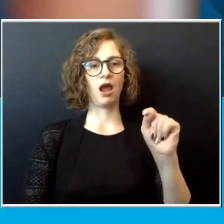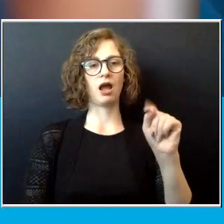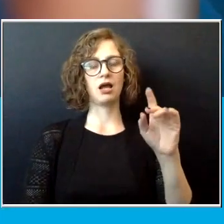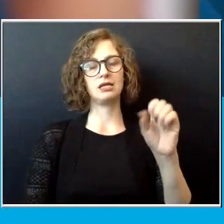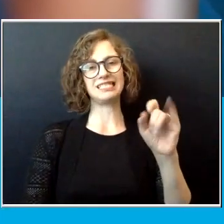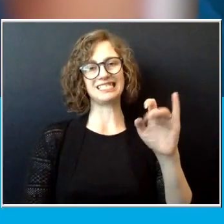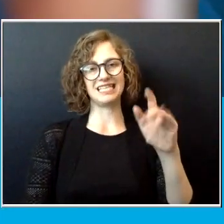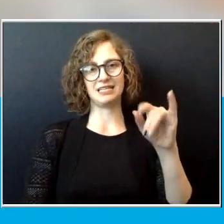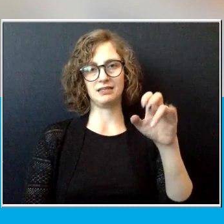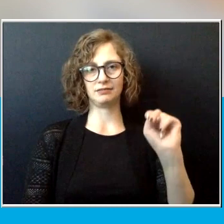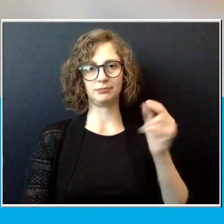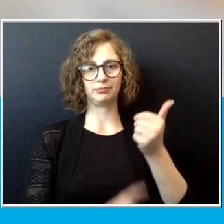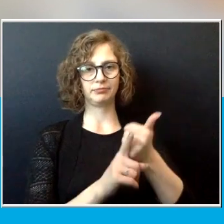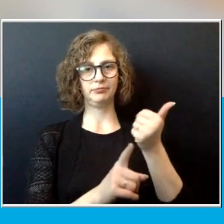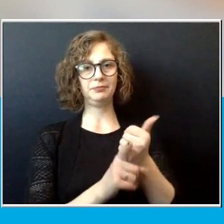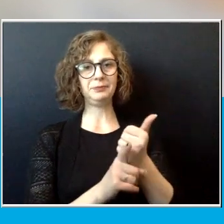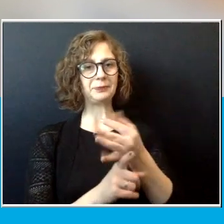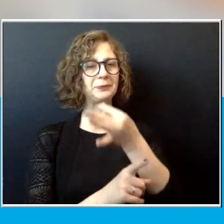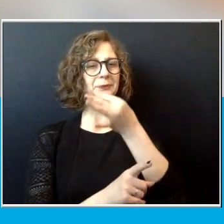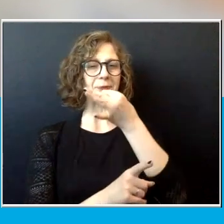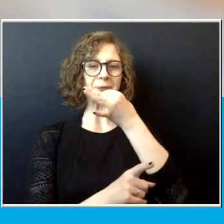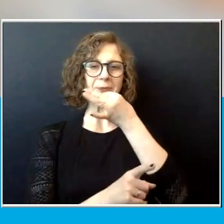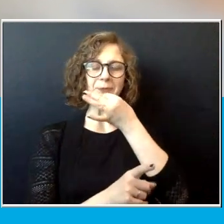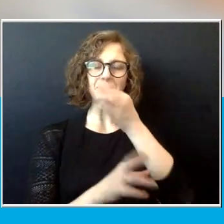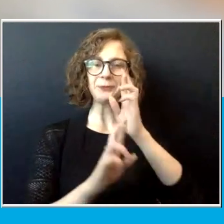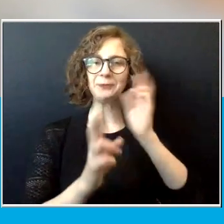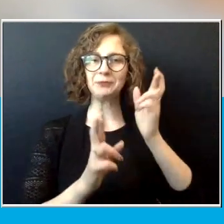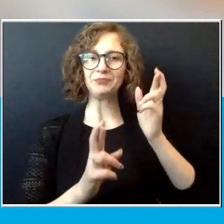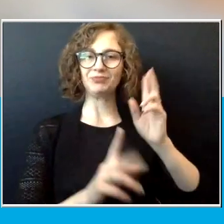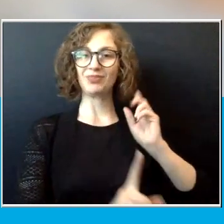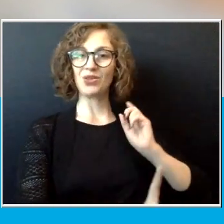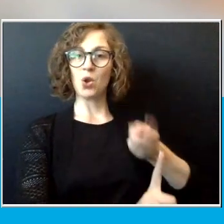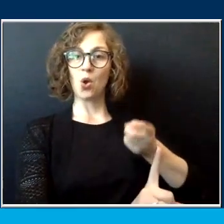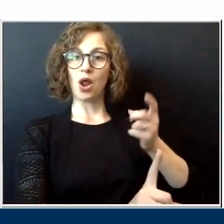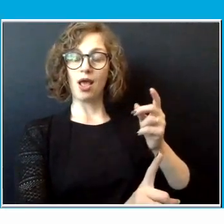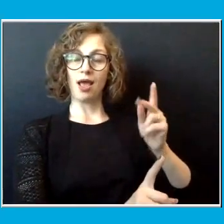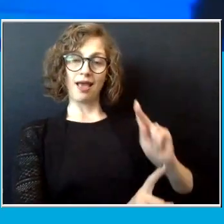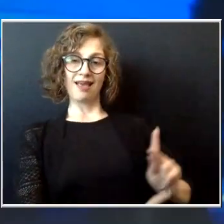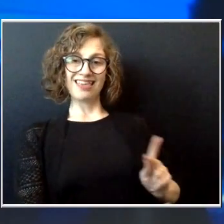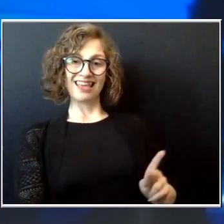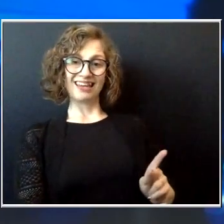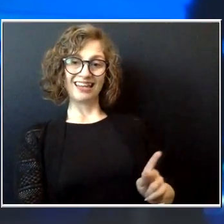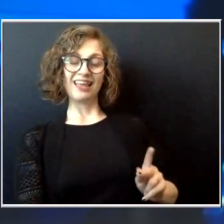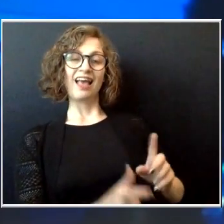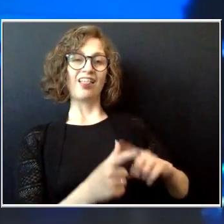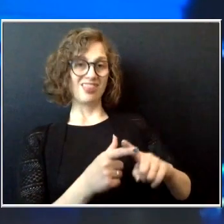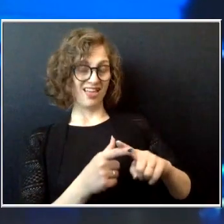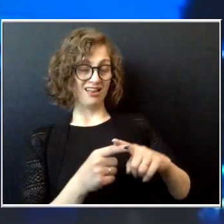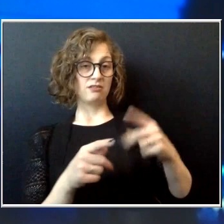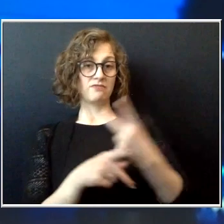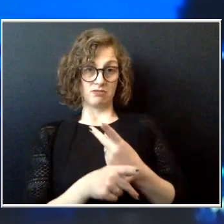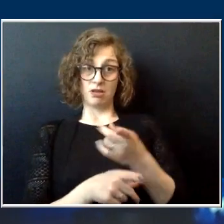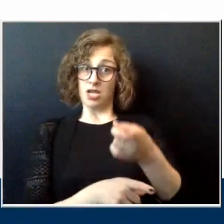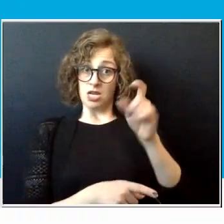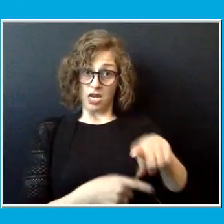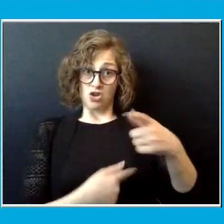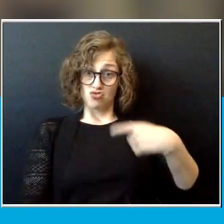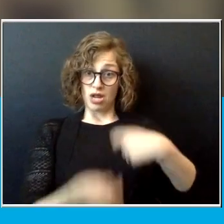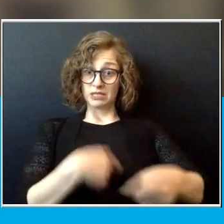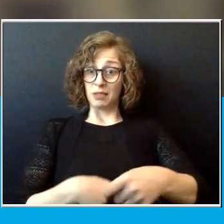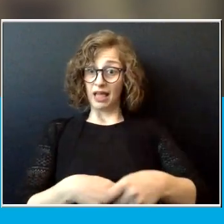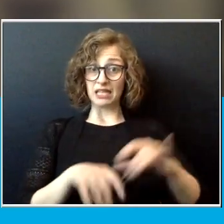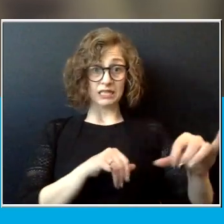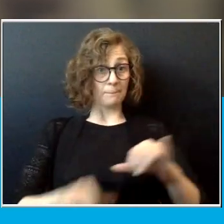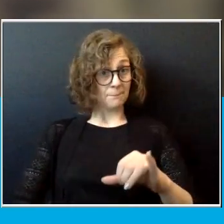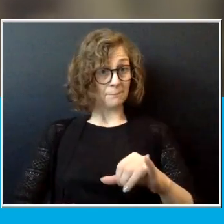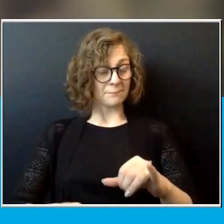from donating a kidney. Then he found out he needed a transplant just as urgently. I'm Jessica Lovell on the next Morning Medical Update, the